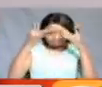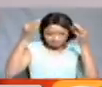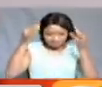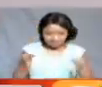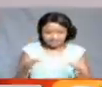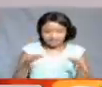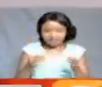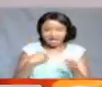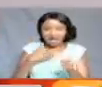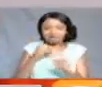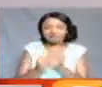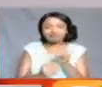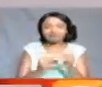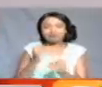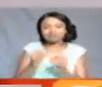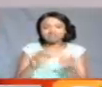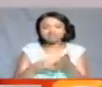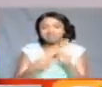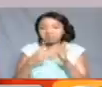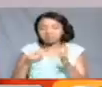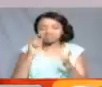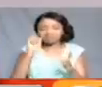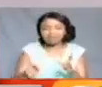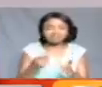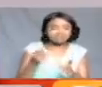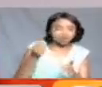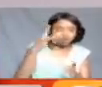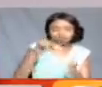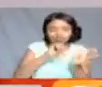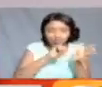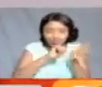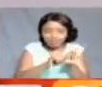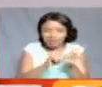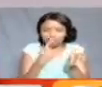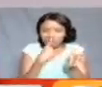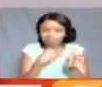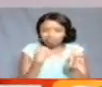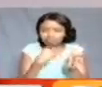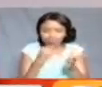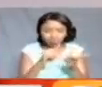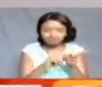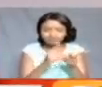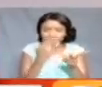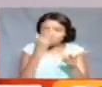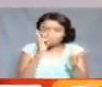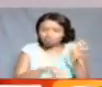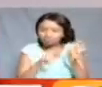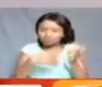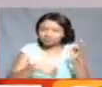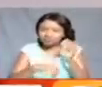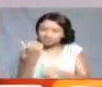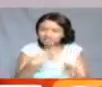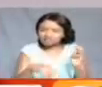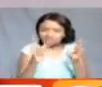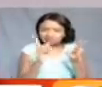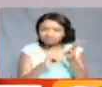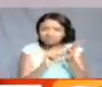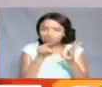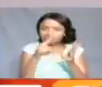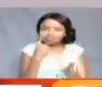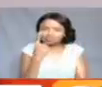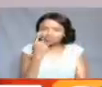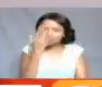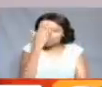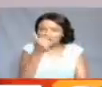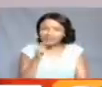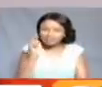that's where branding comes in. I have to know who you are before I buy you. I have to know what you're selling and why am I buying that thing. So before we even come to the final decision of purchase,